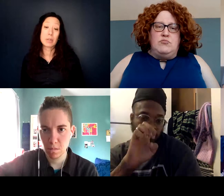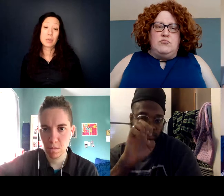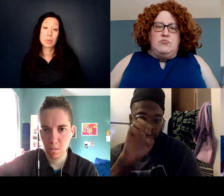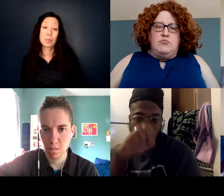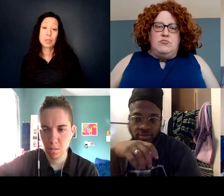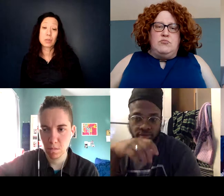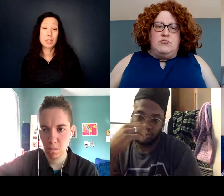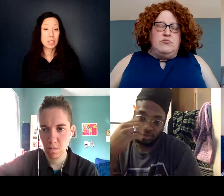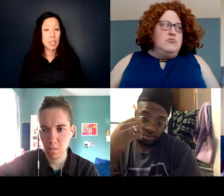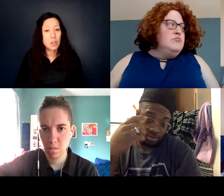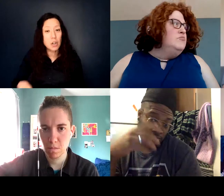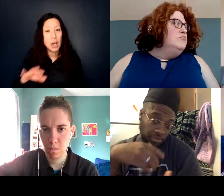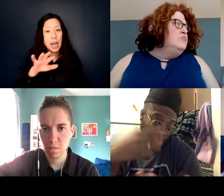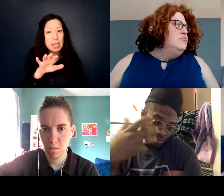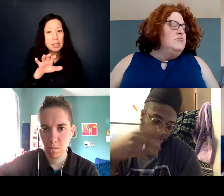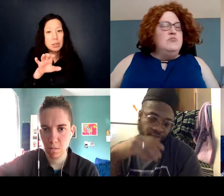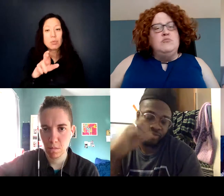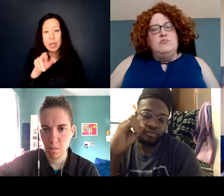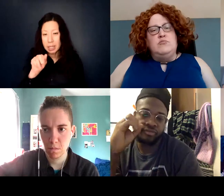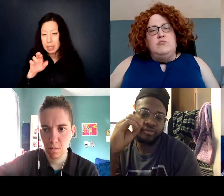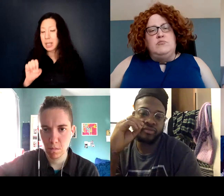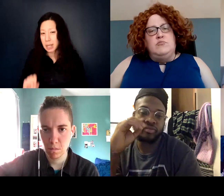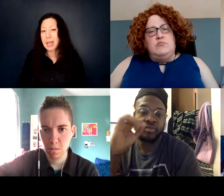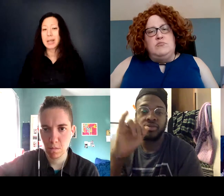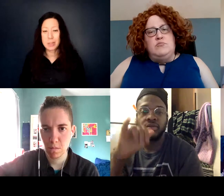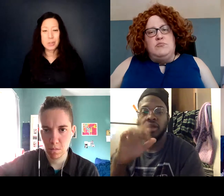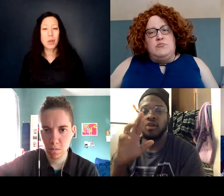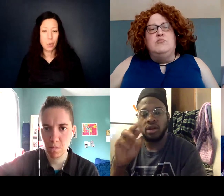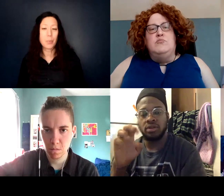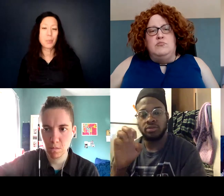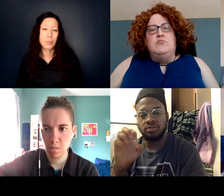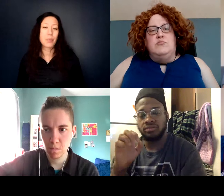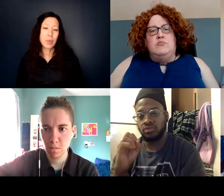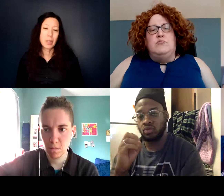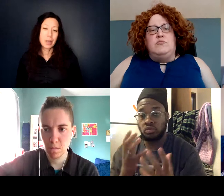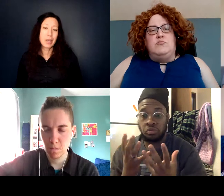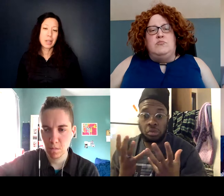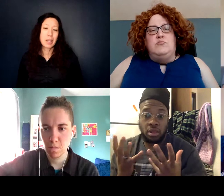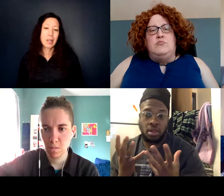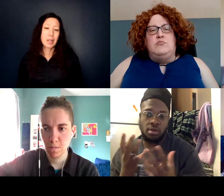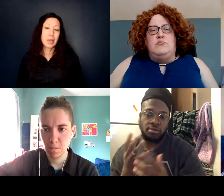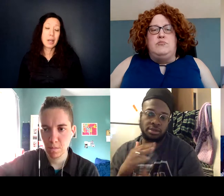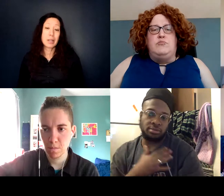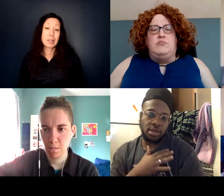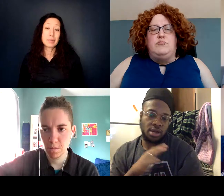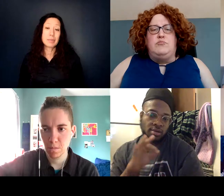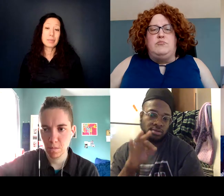well, and with transgender and race. So